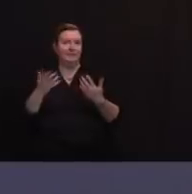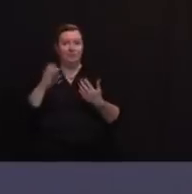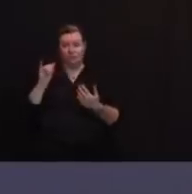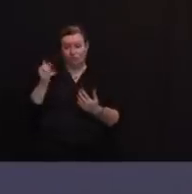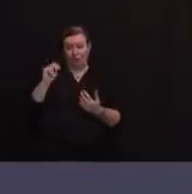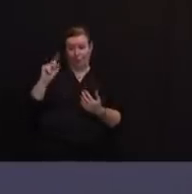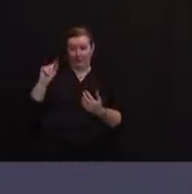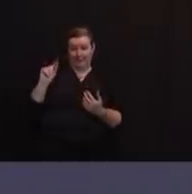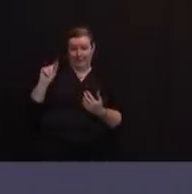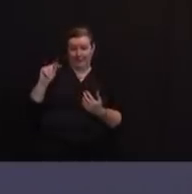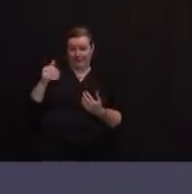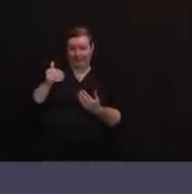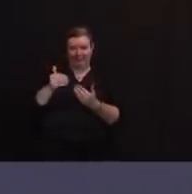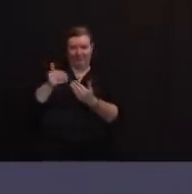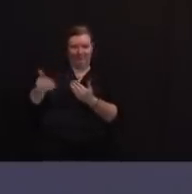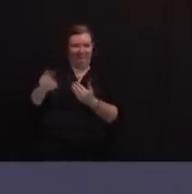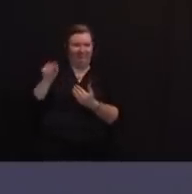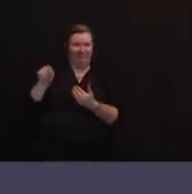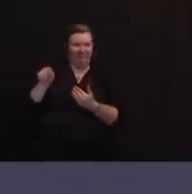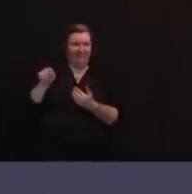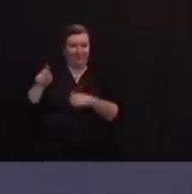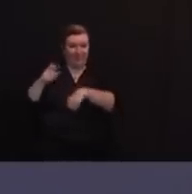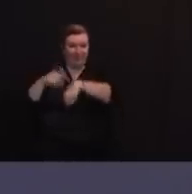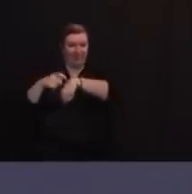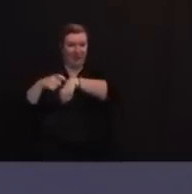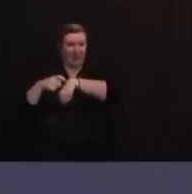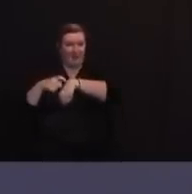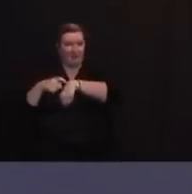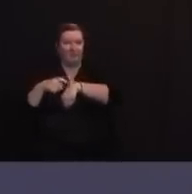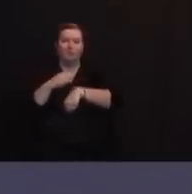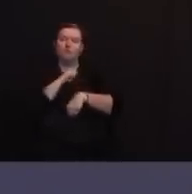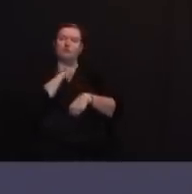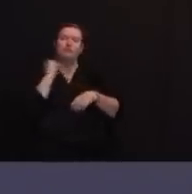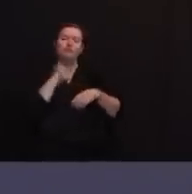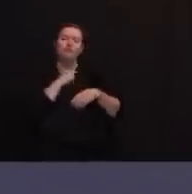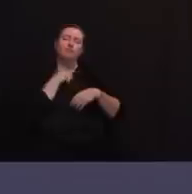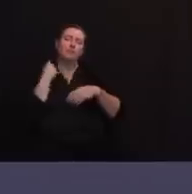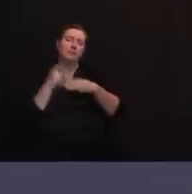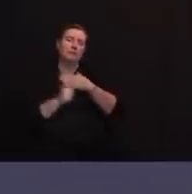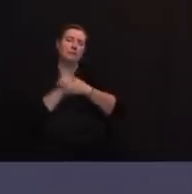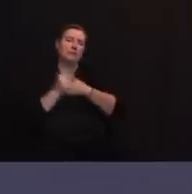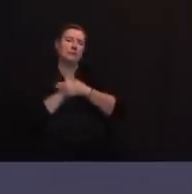to earlier questions, this is incredibly complex. That will make it more complex.